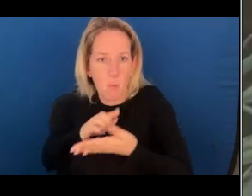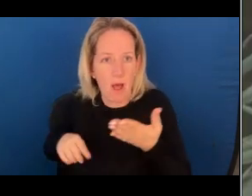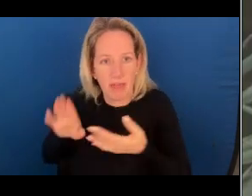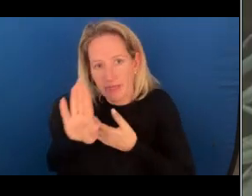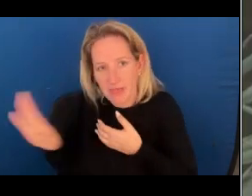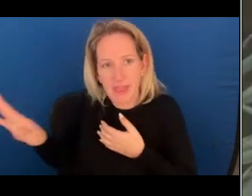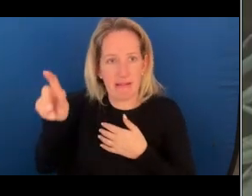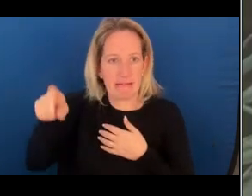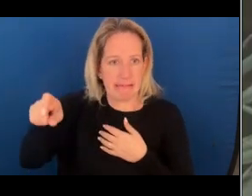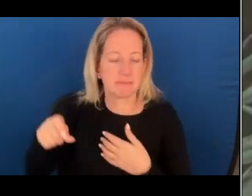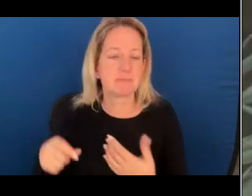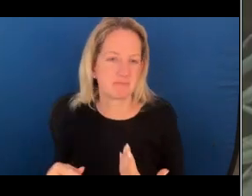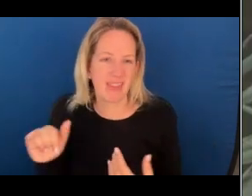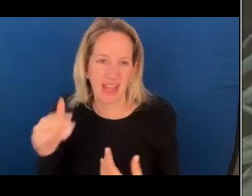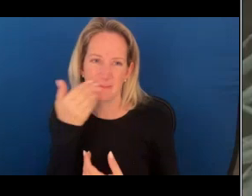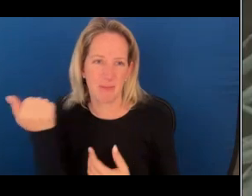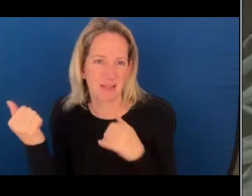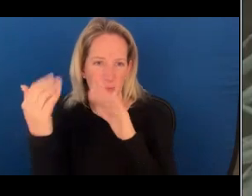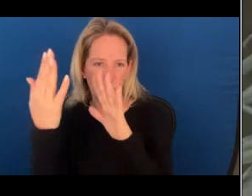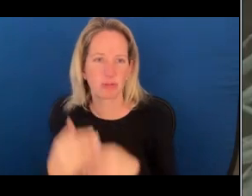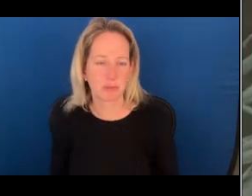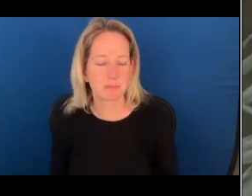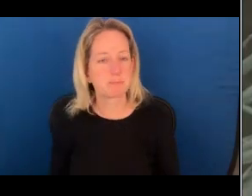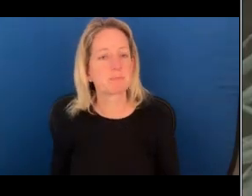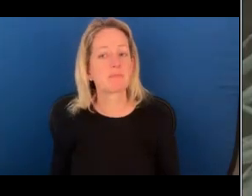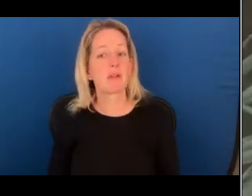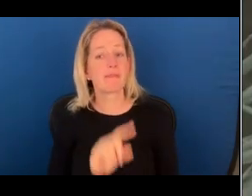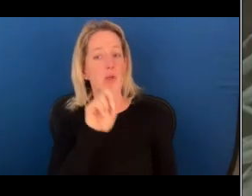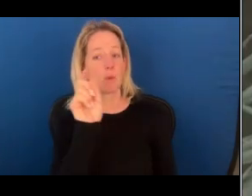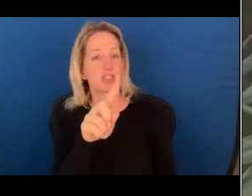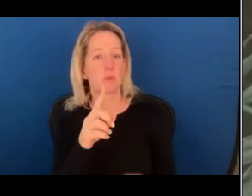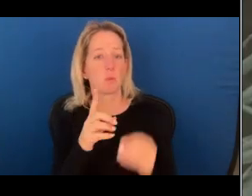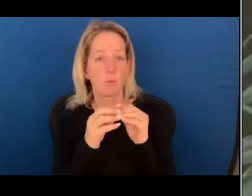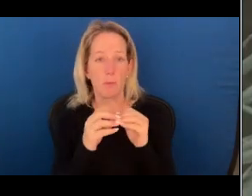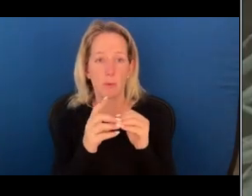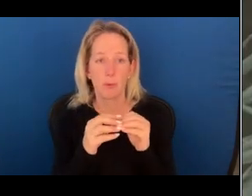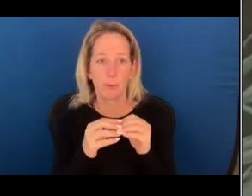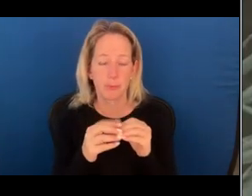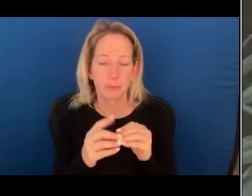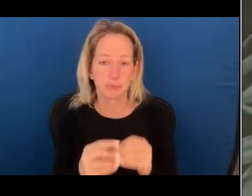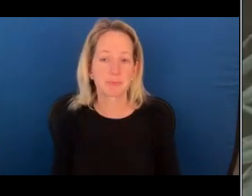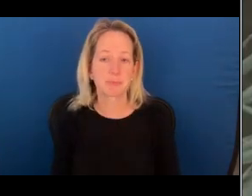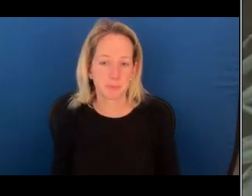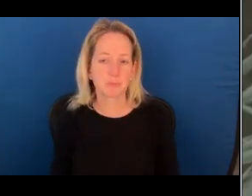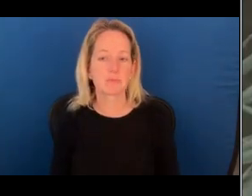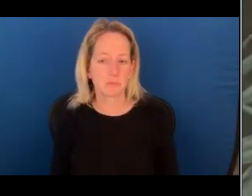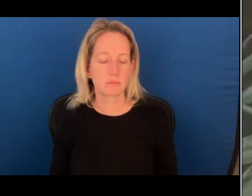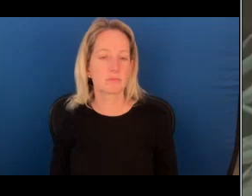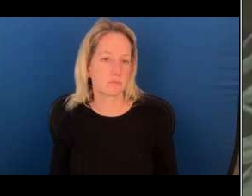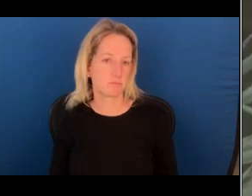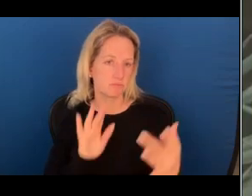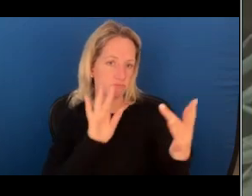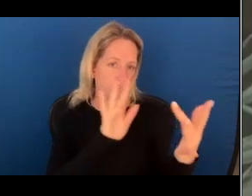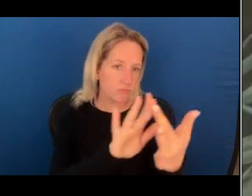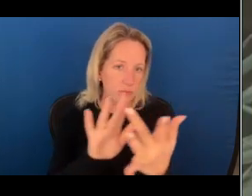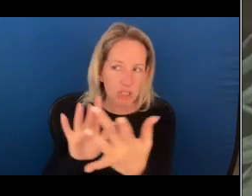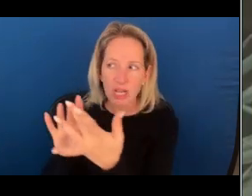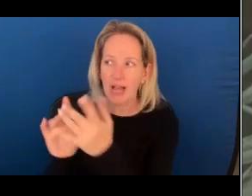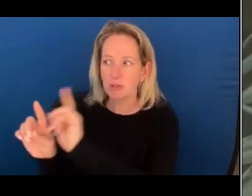Time for one more question. In the back. In reaching out to all of these different